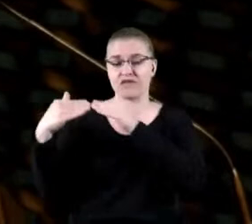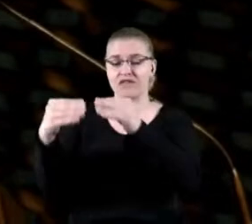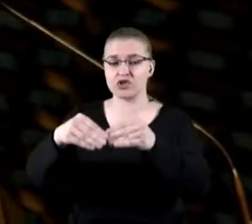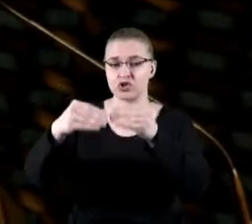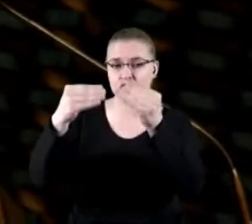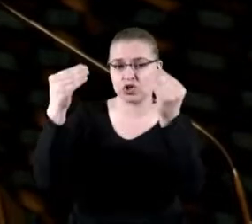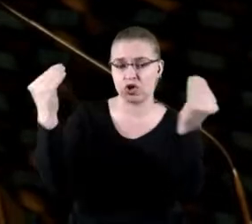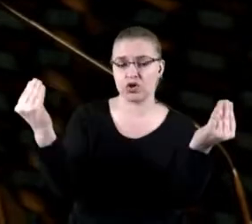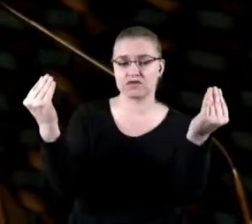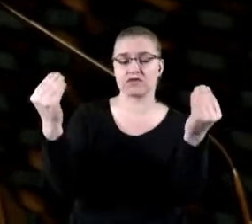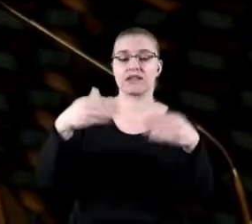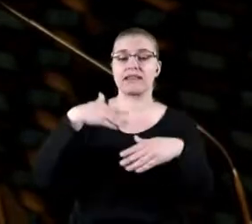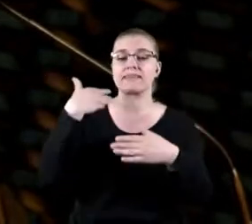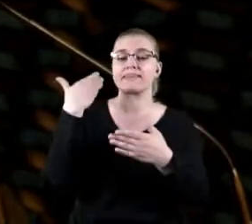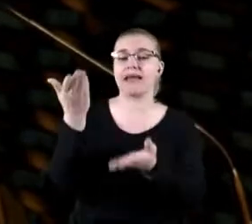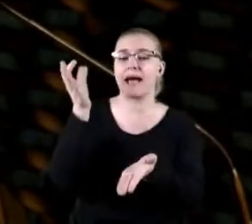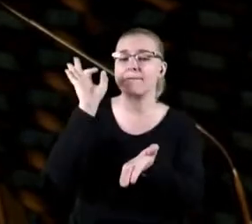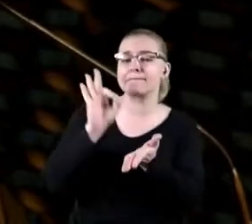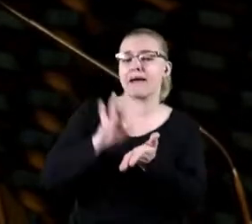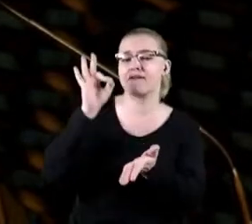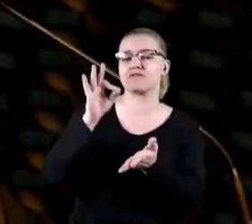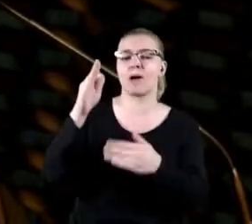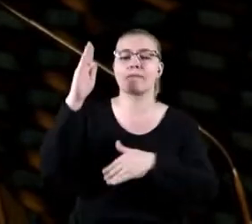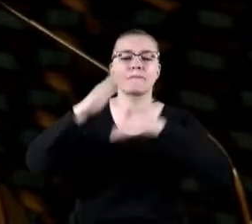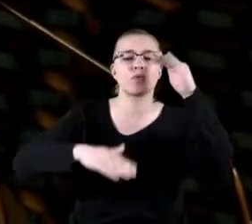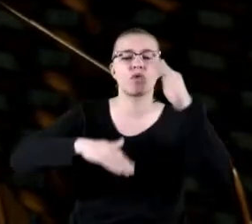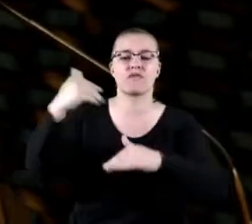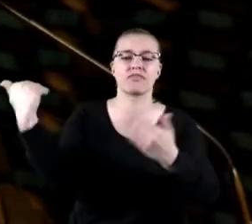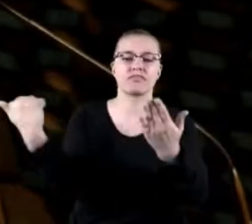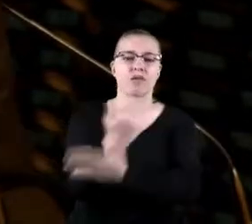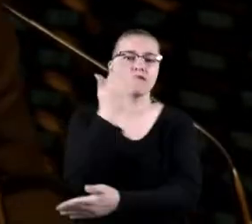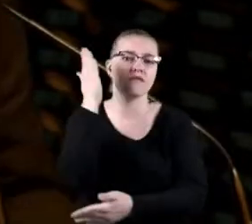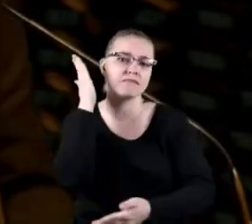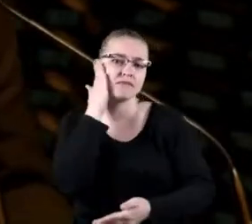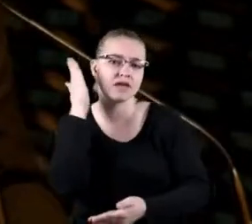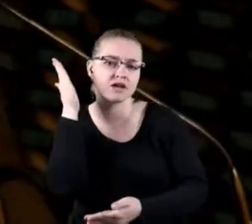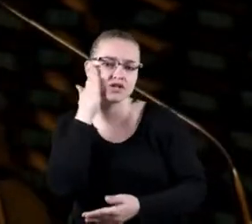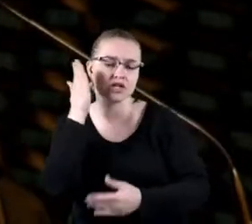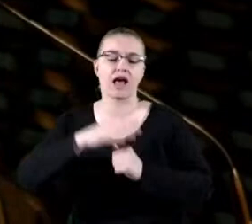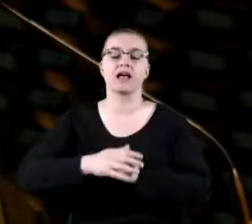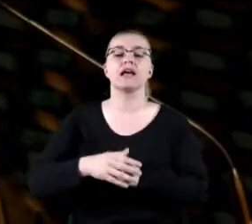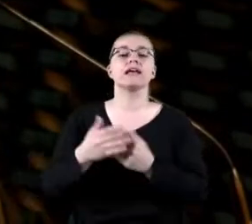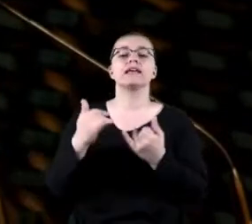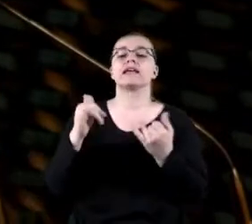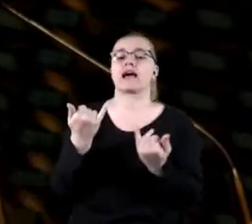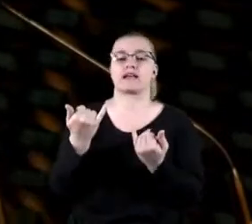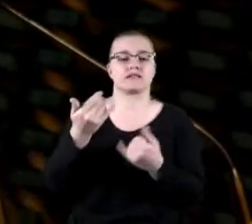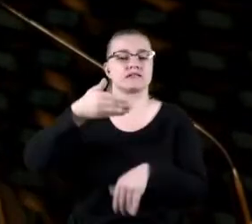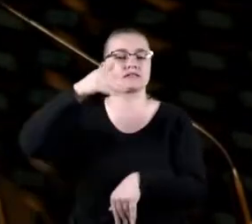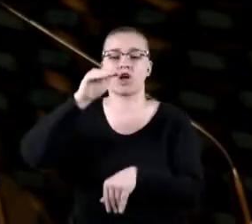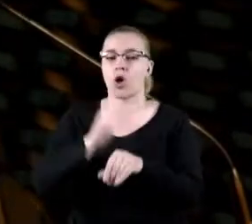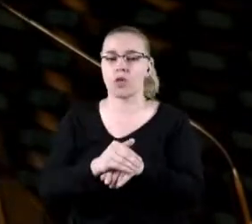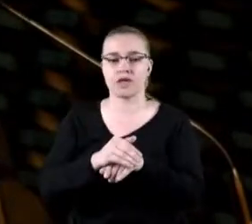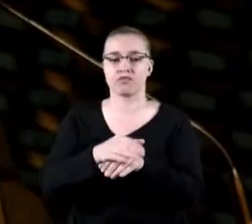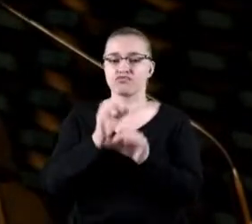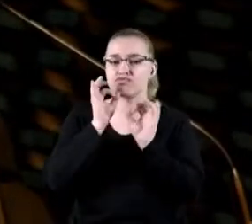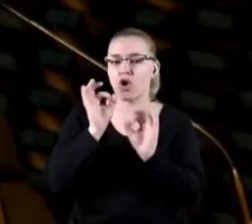to ensure sustainable development, to ensure the building of adequate housing